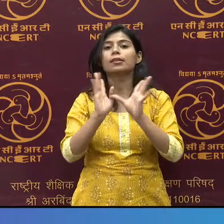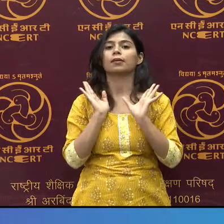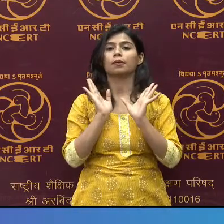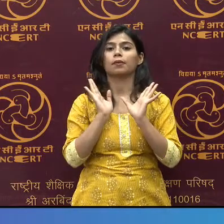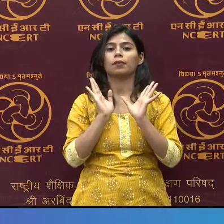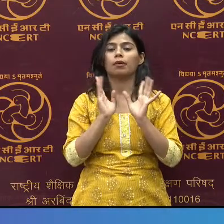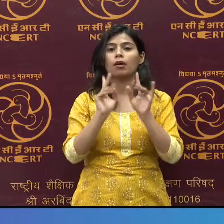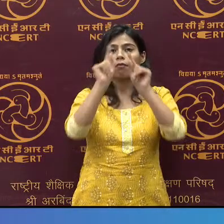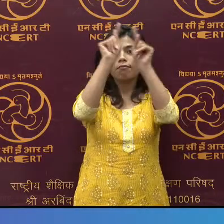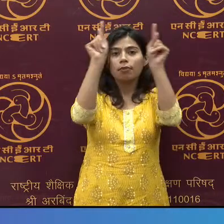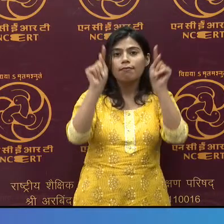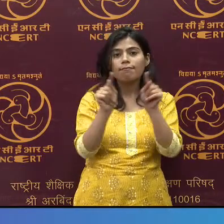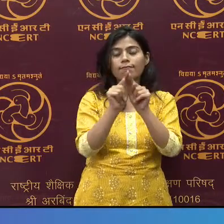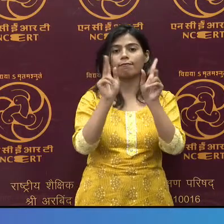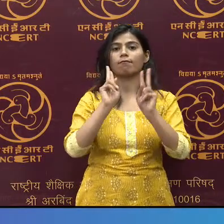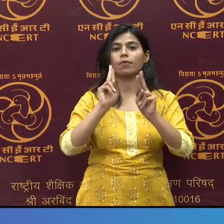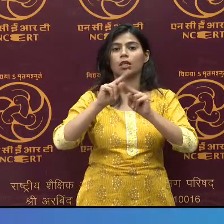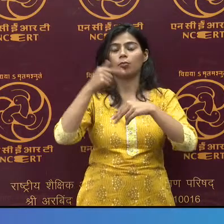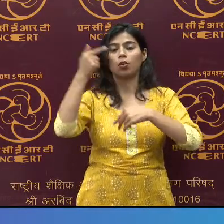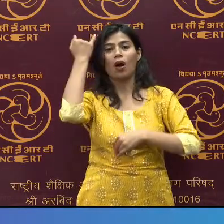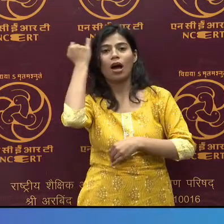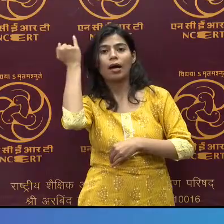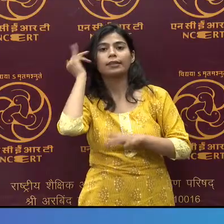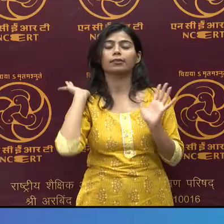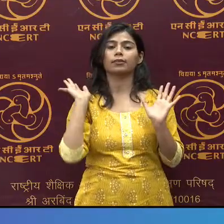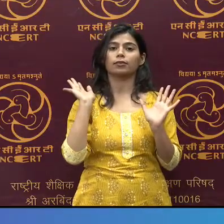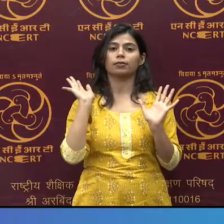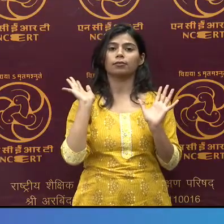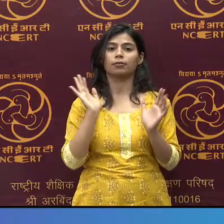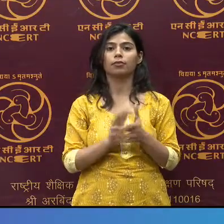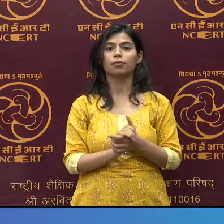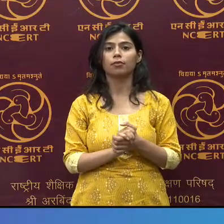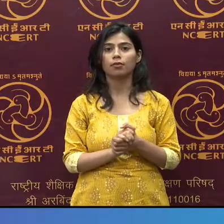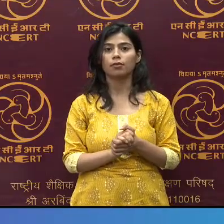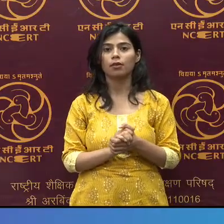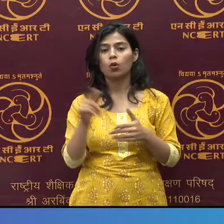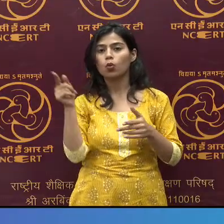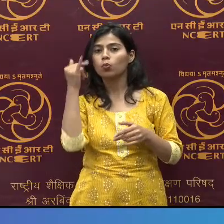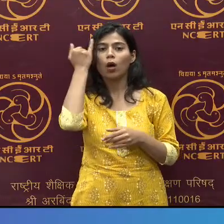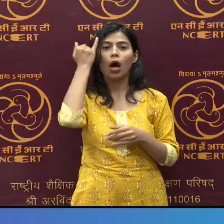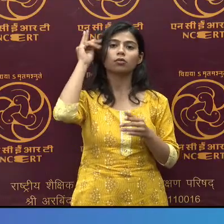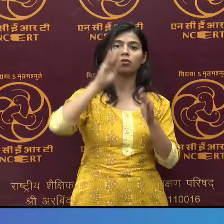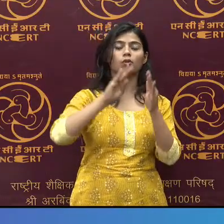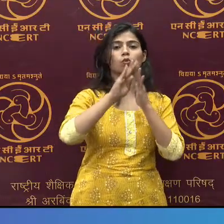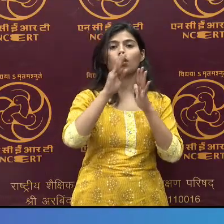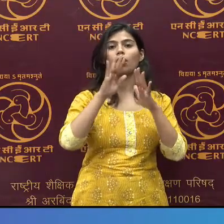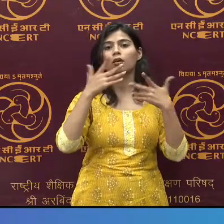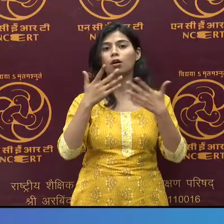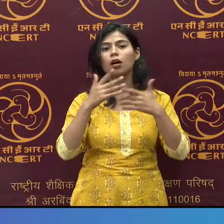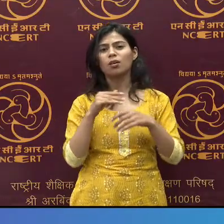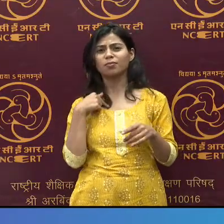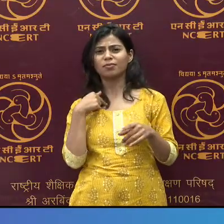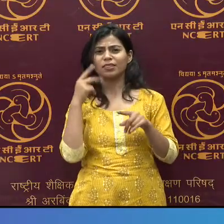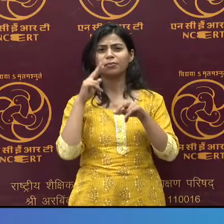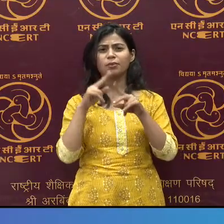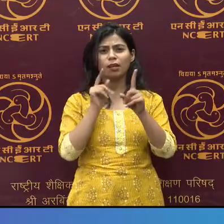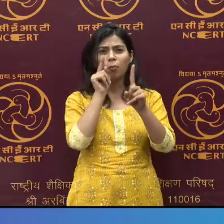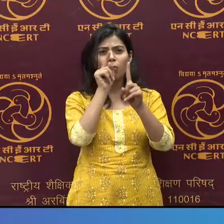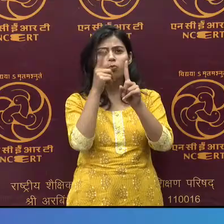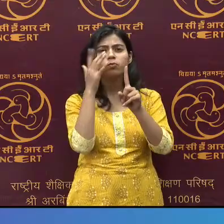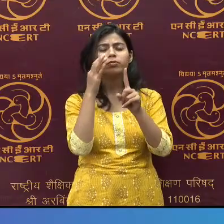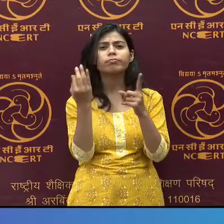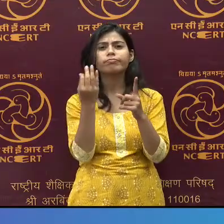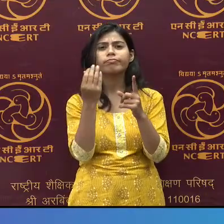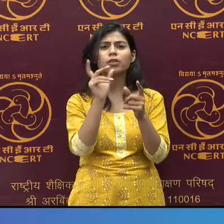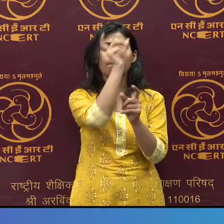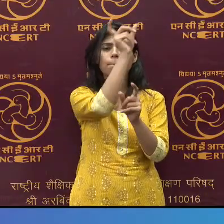to frame your ideas or you need to demarcate your ideas properly. No, my question is how to indicate the change of paragraph.